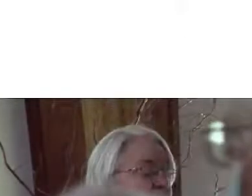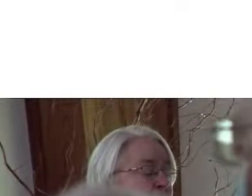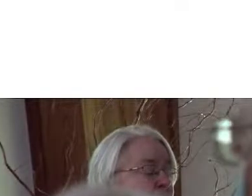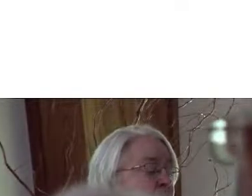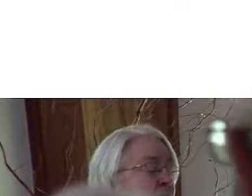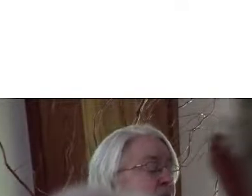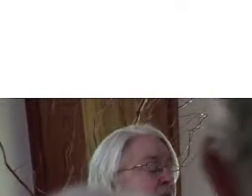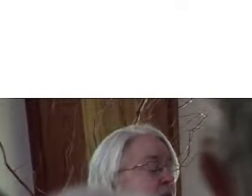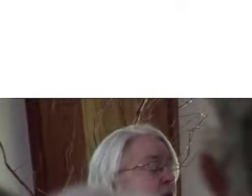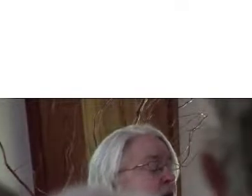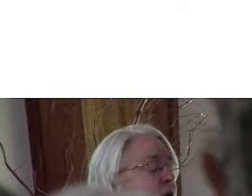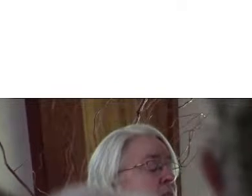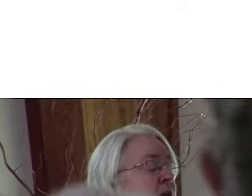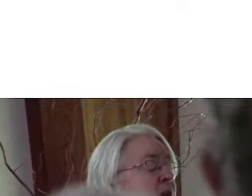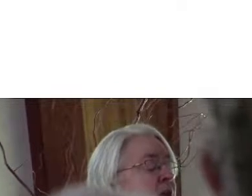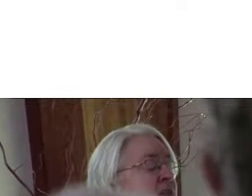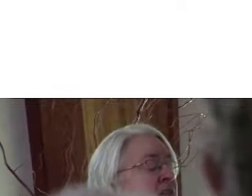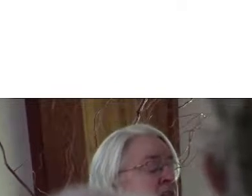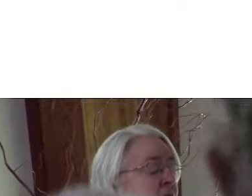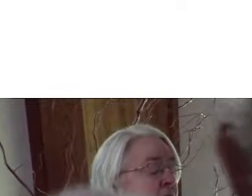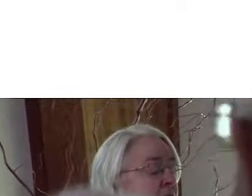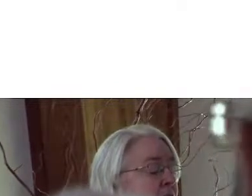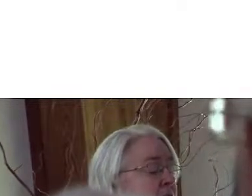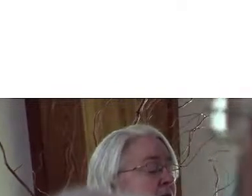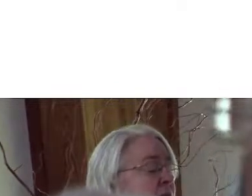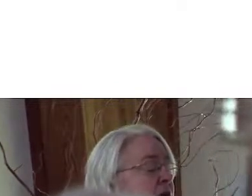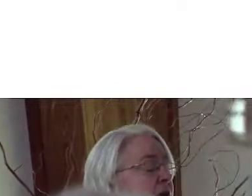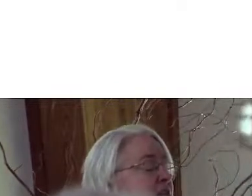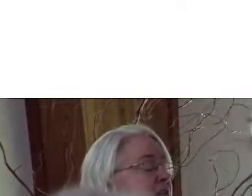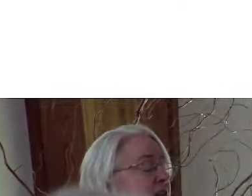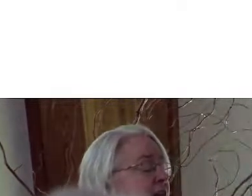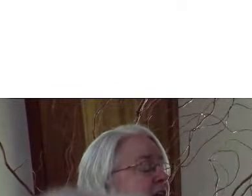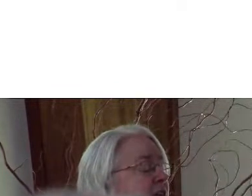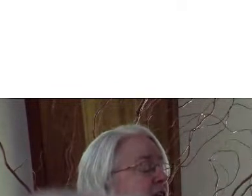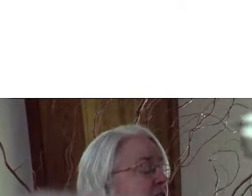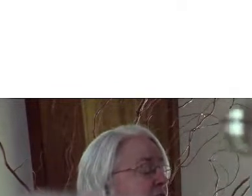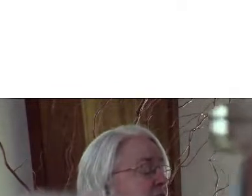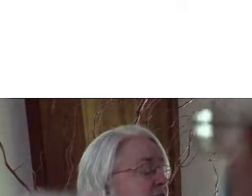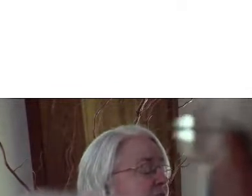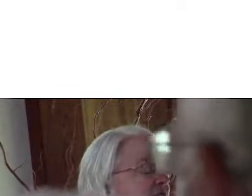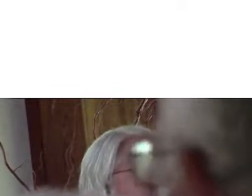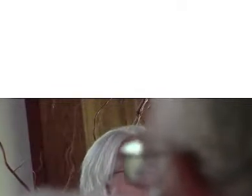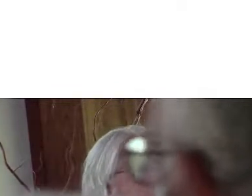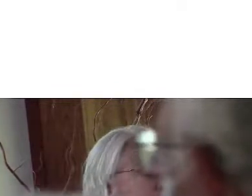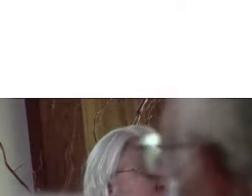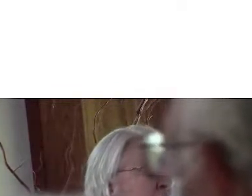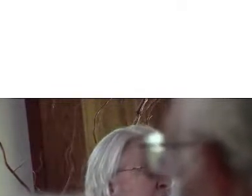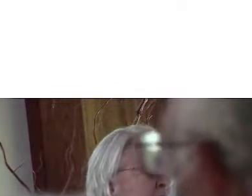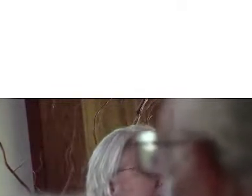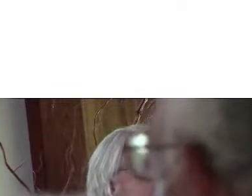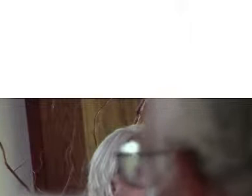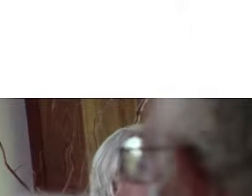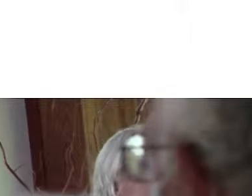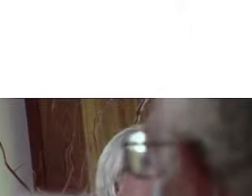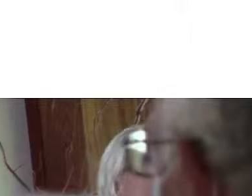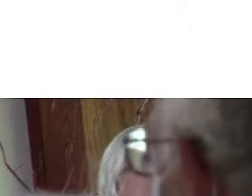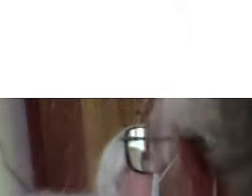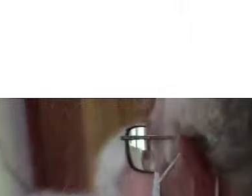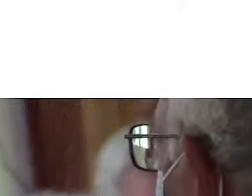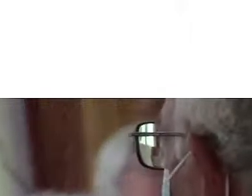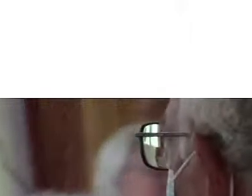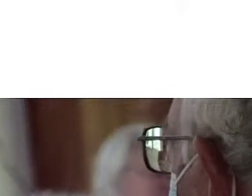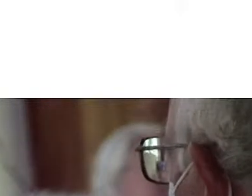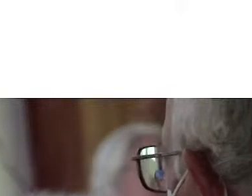long as my heart beats, I must answer yes to love.